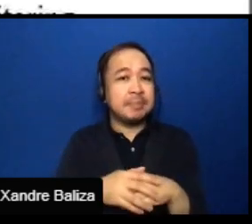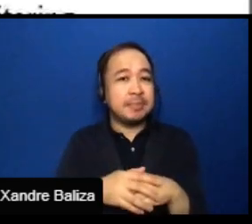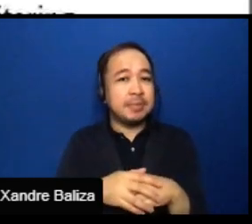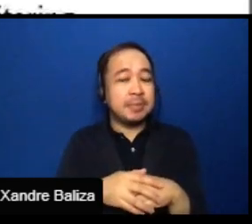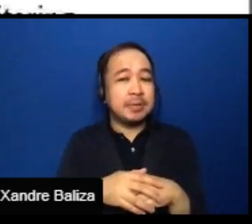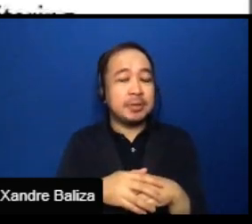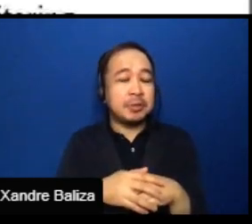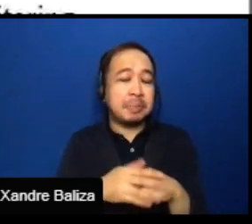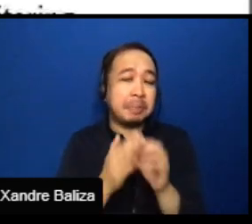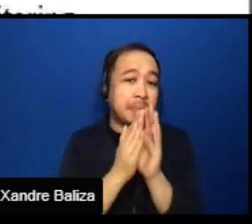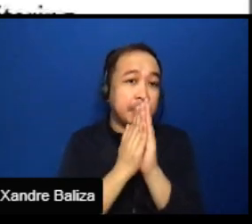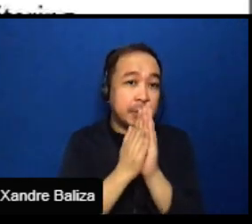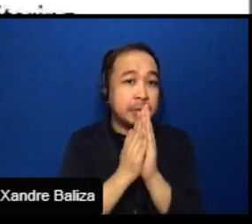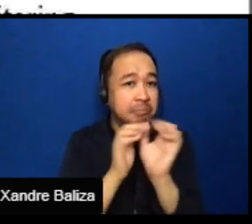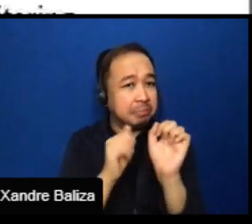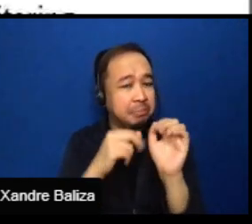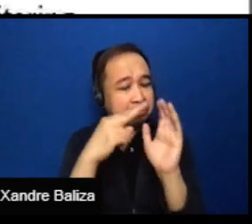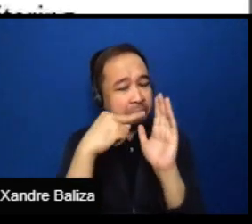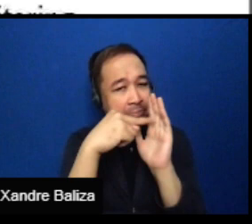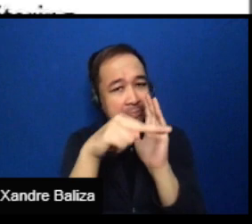1.